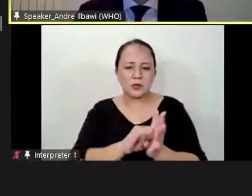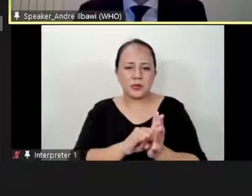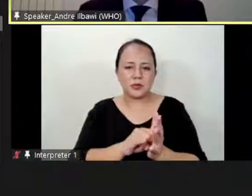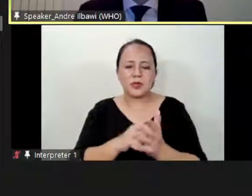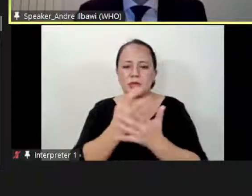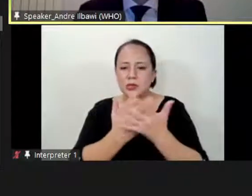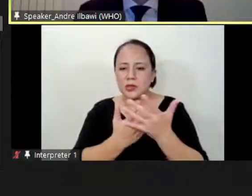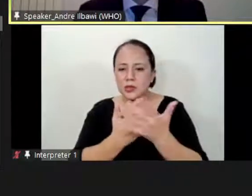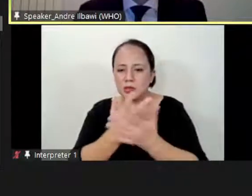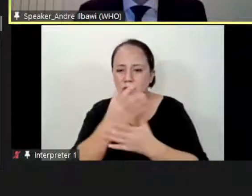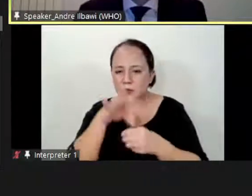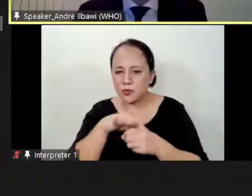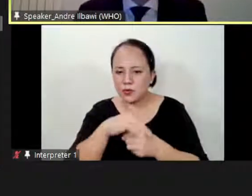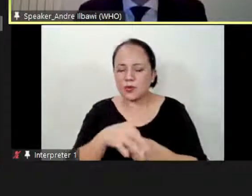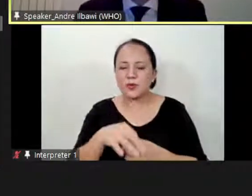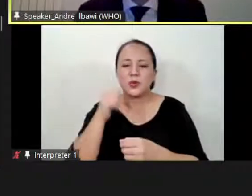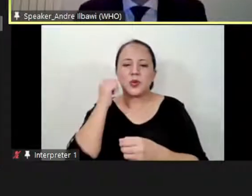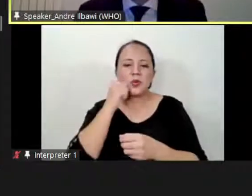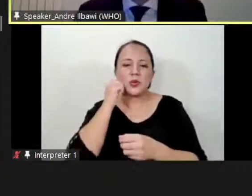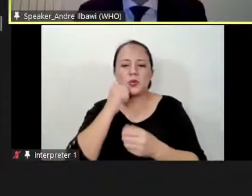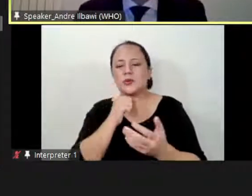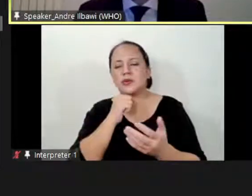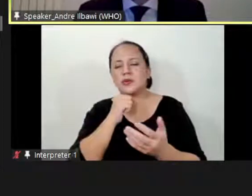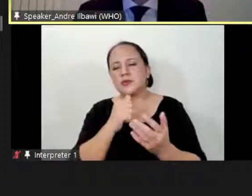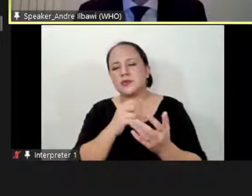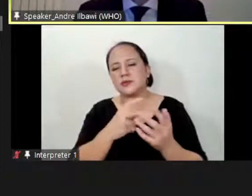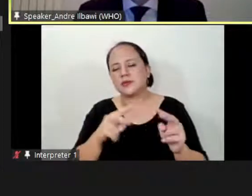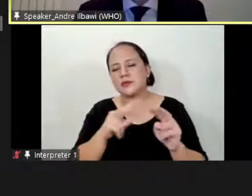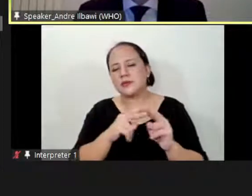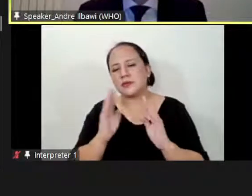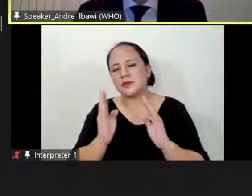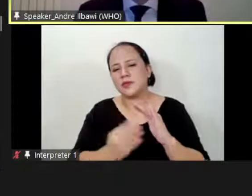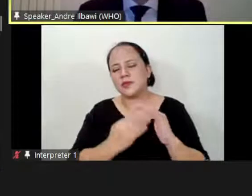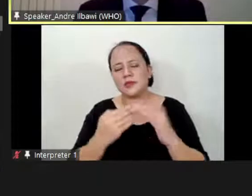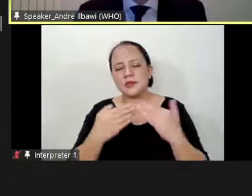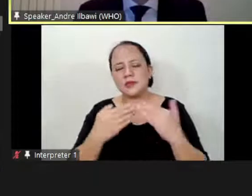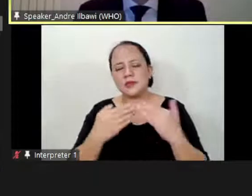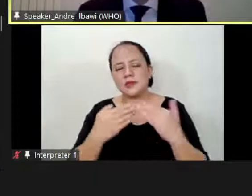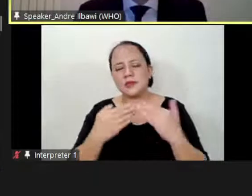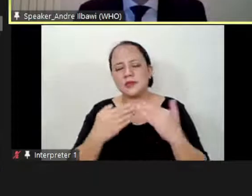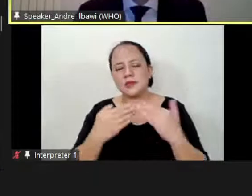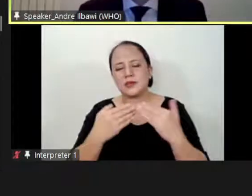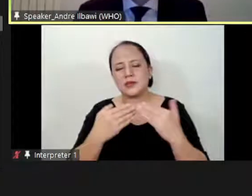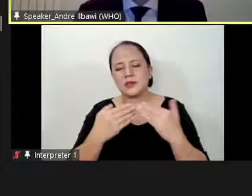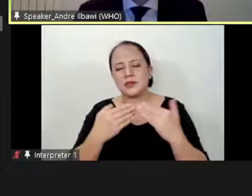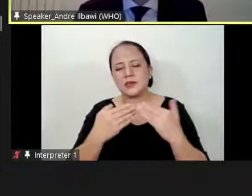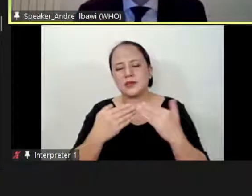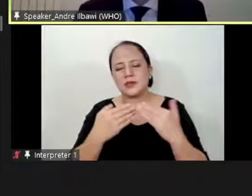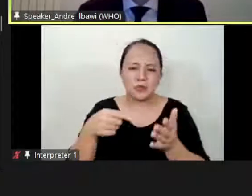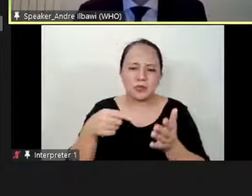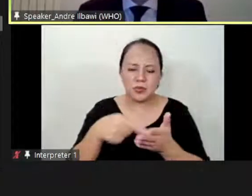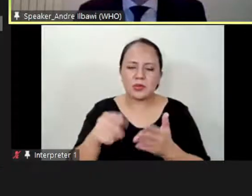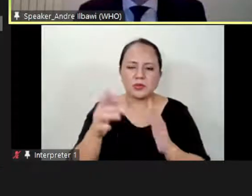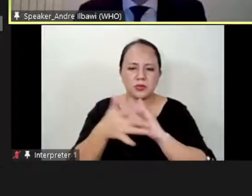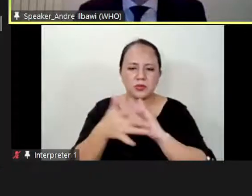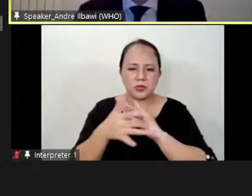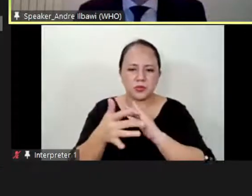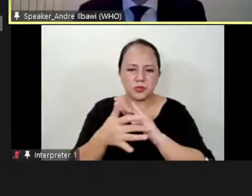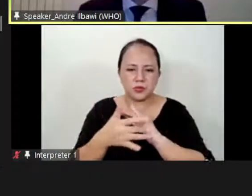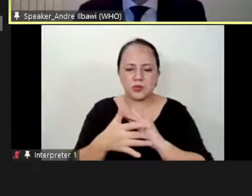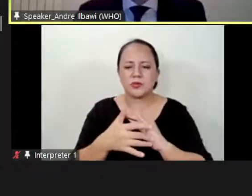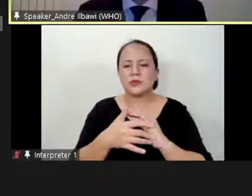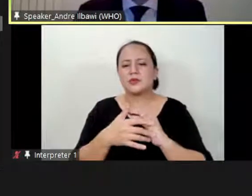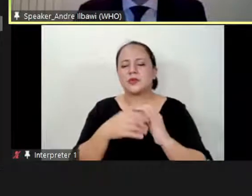that are often less value for money than a basic set of services. We see investments in expensive technologies that are driving up cancer